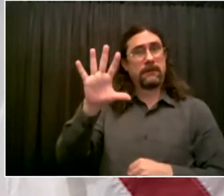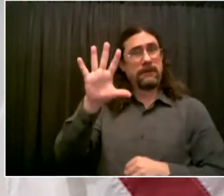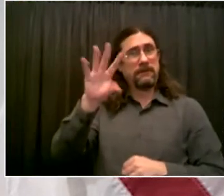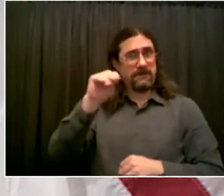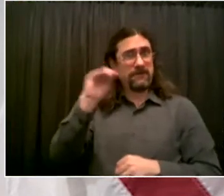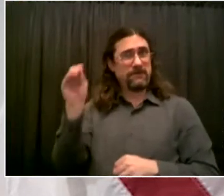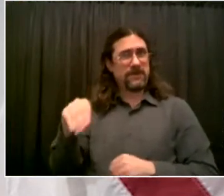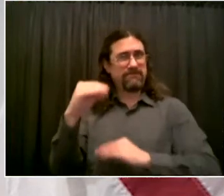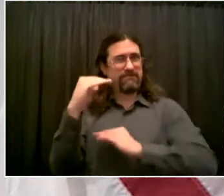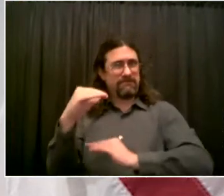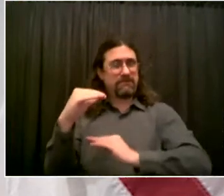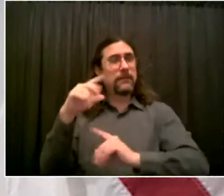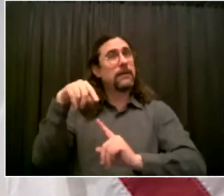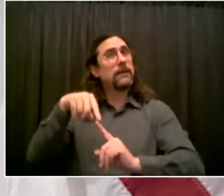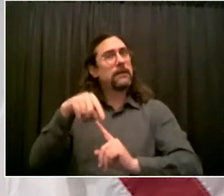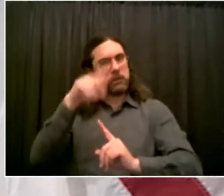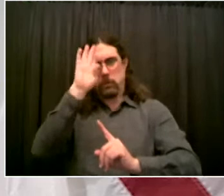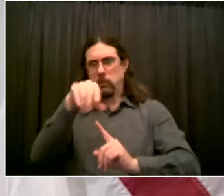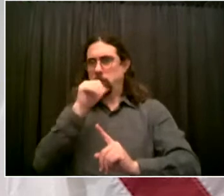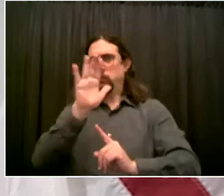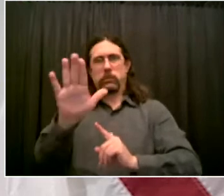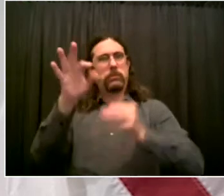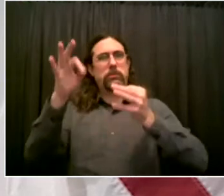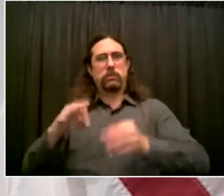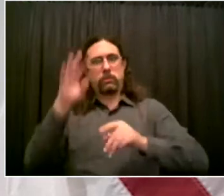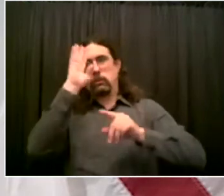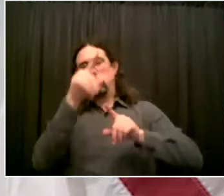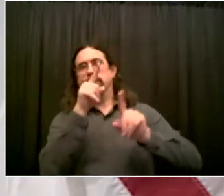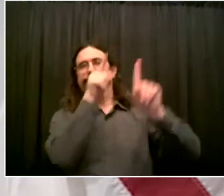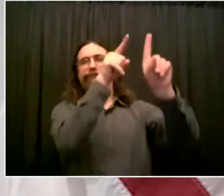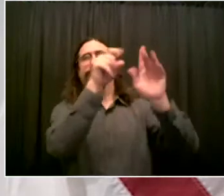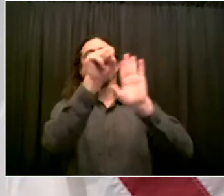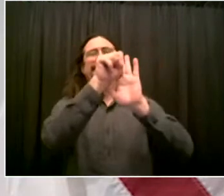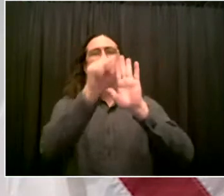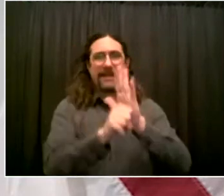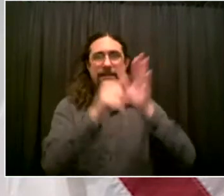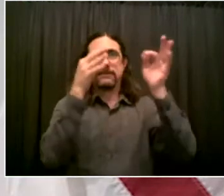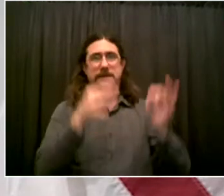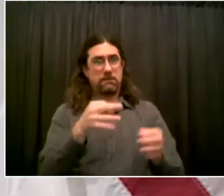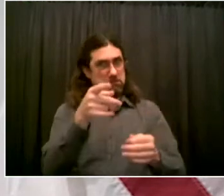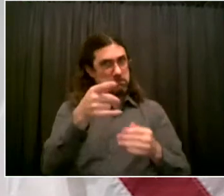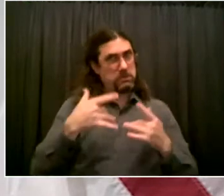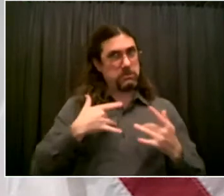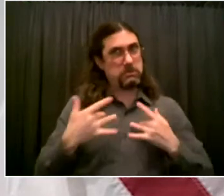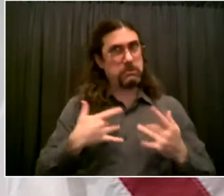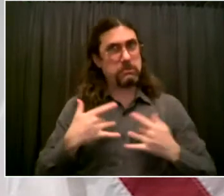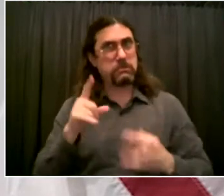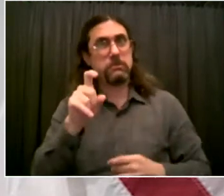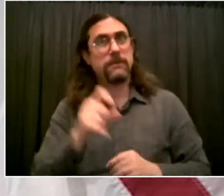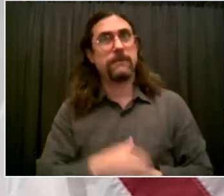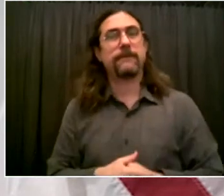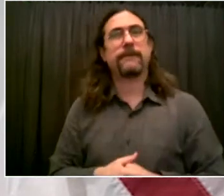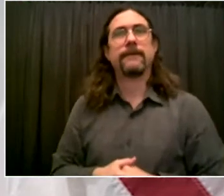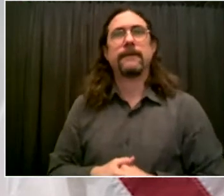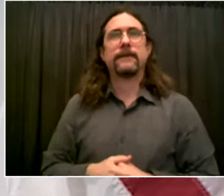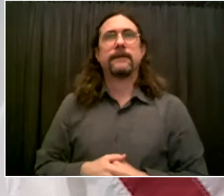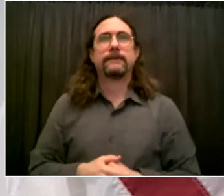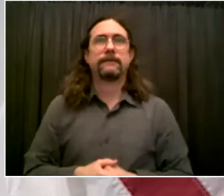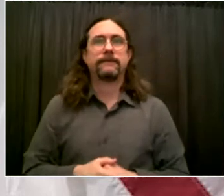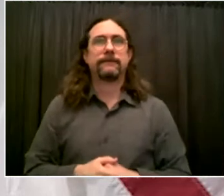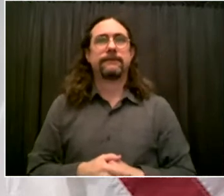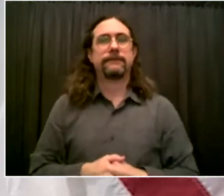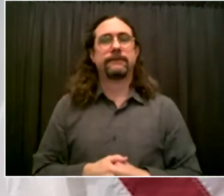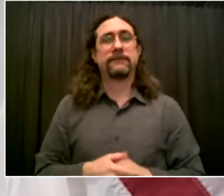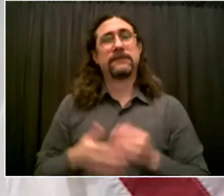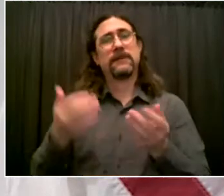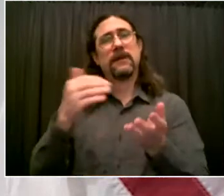think there should be local control. I think these decisions should be made locally. I really think we have the best